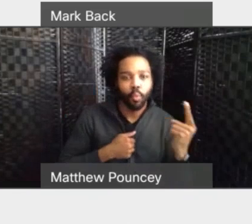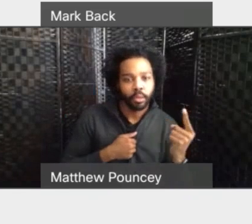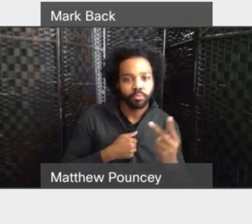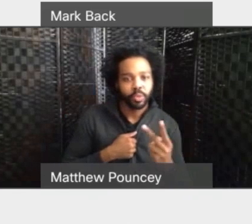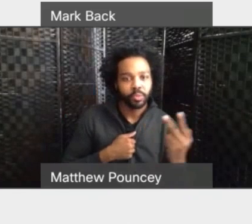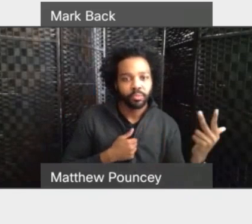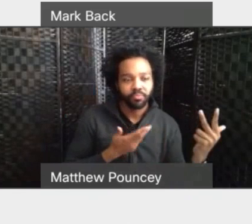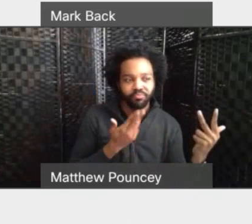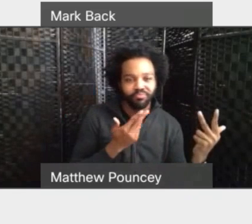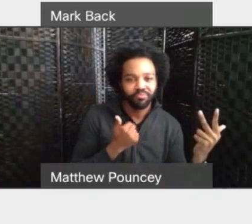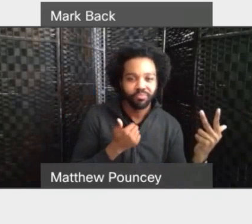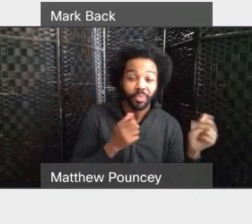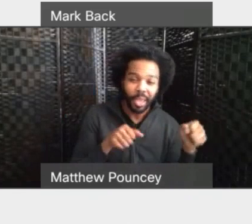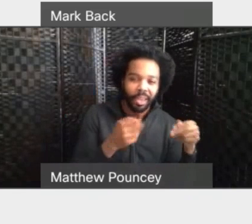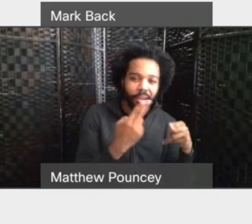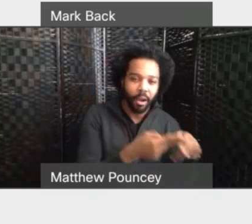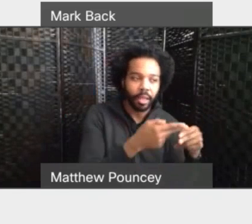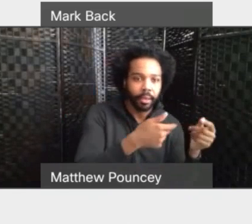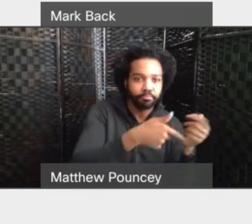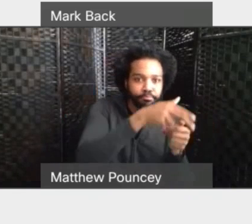consider that congregate. And